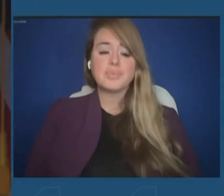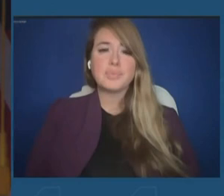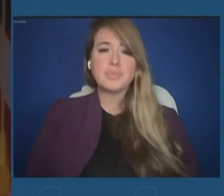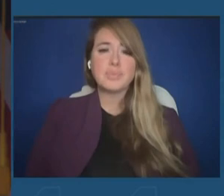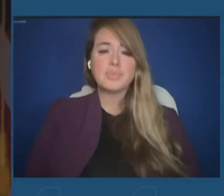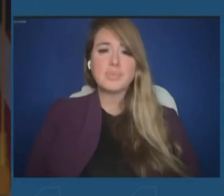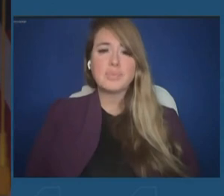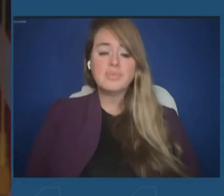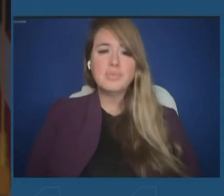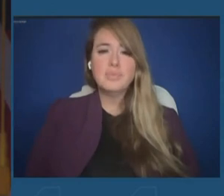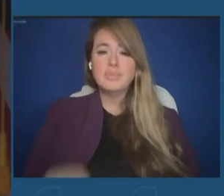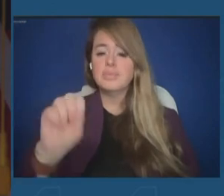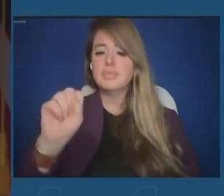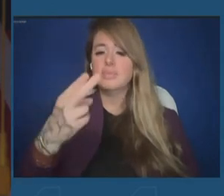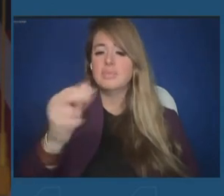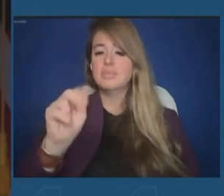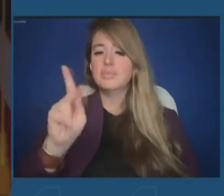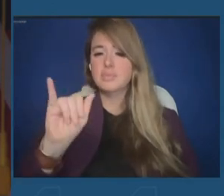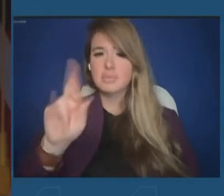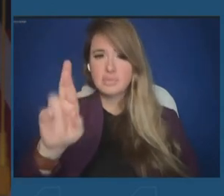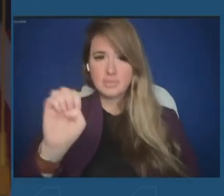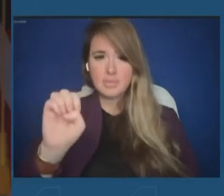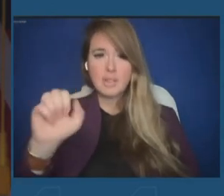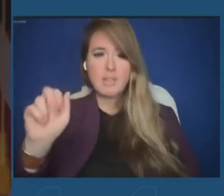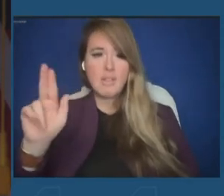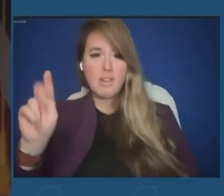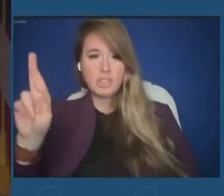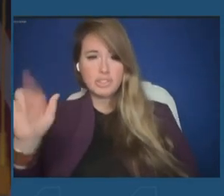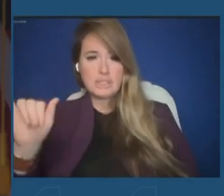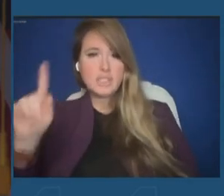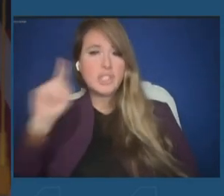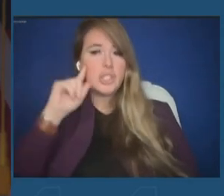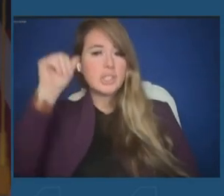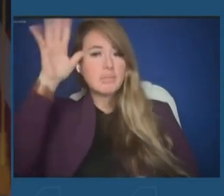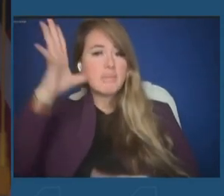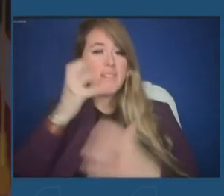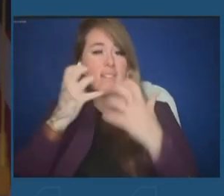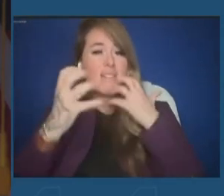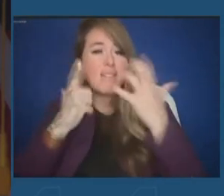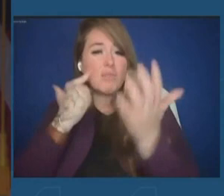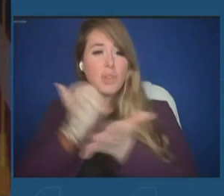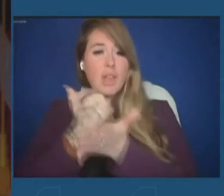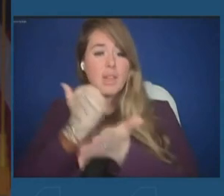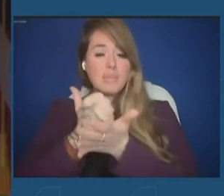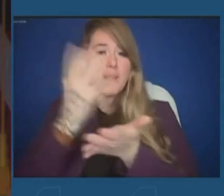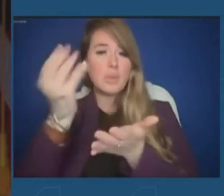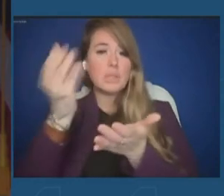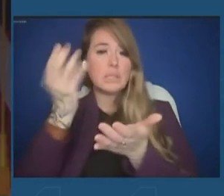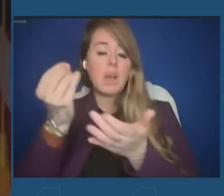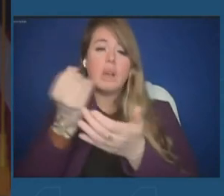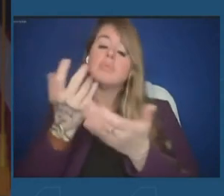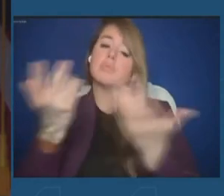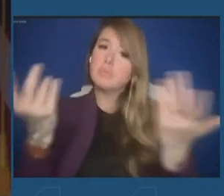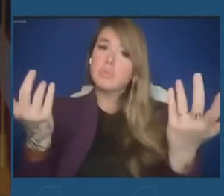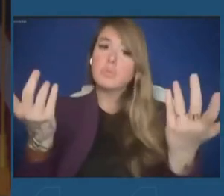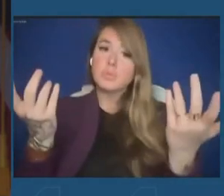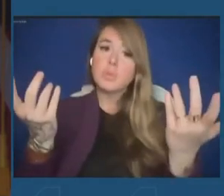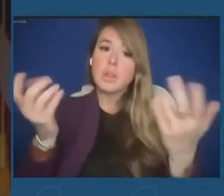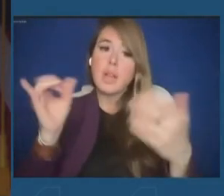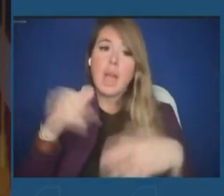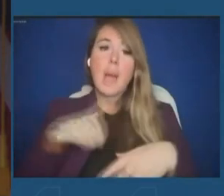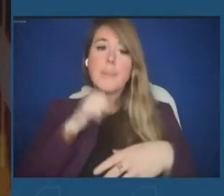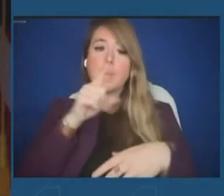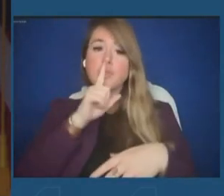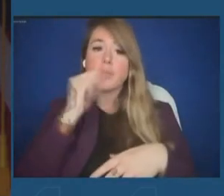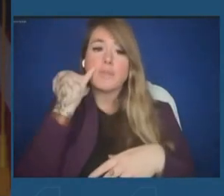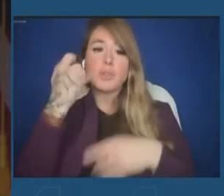Shakira Autry, who jumped in action when she heard a stranded man cry for help outside her house. It was safer and warmer in her house. I'm not sure if your power was on, but I guarantee it